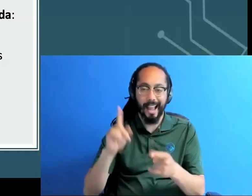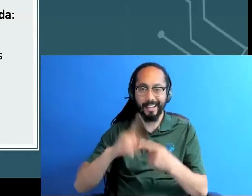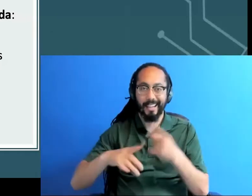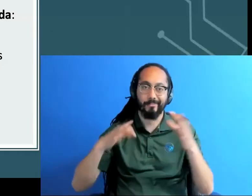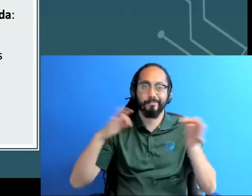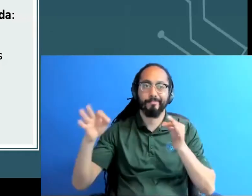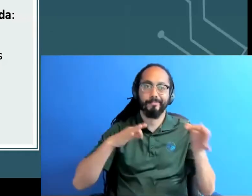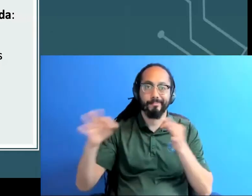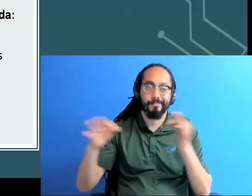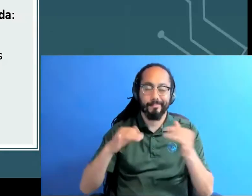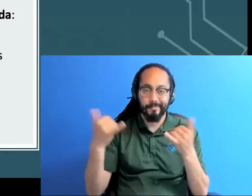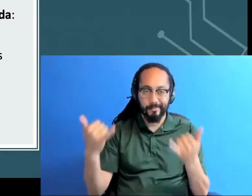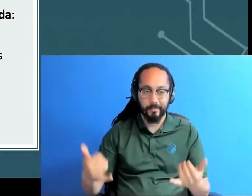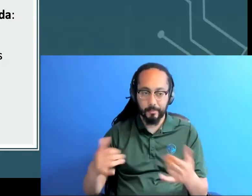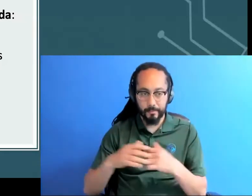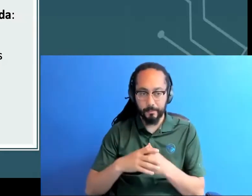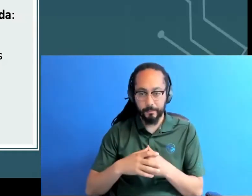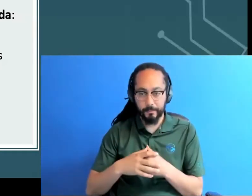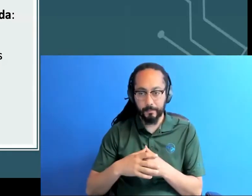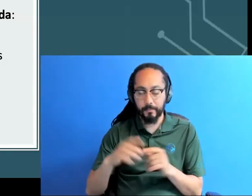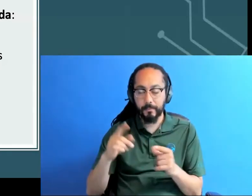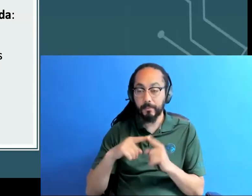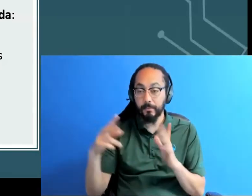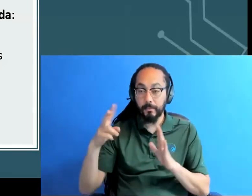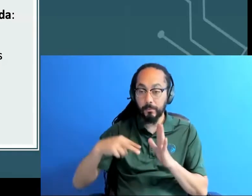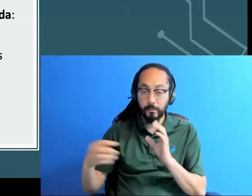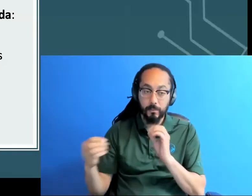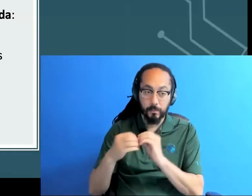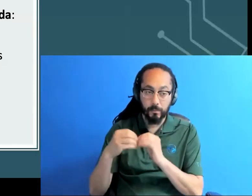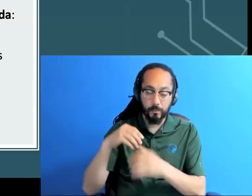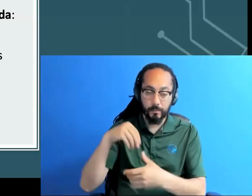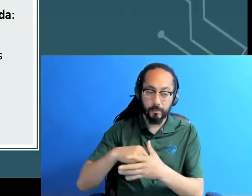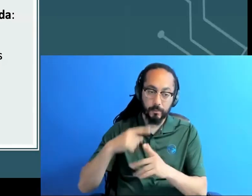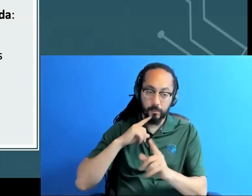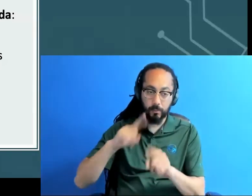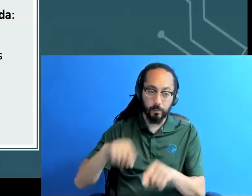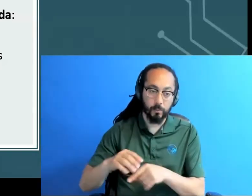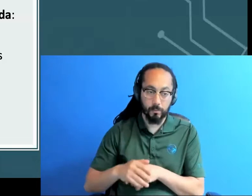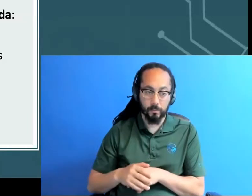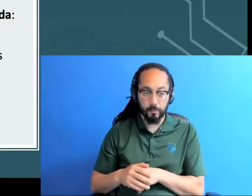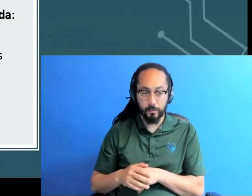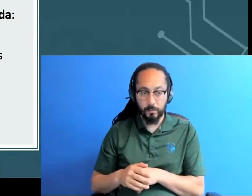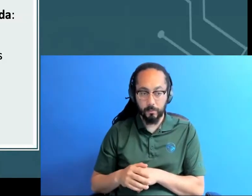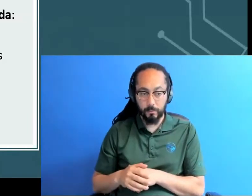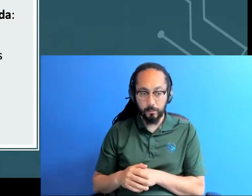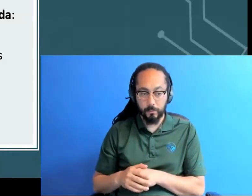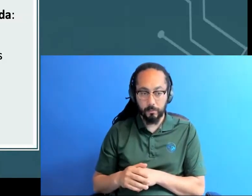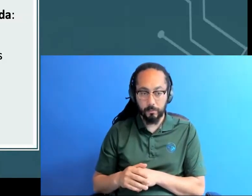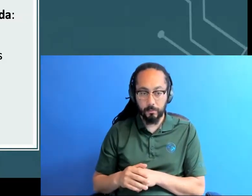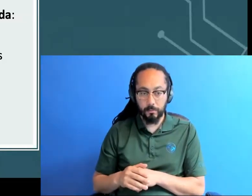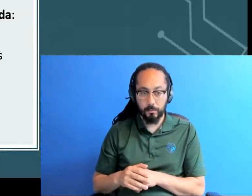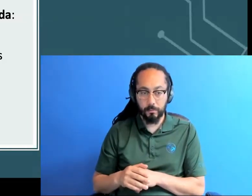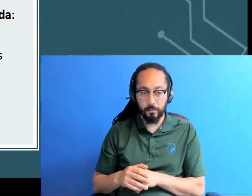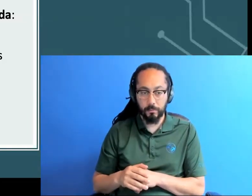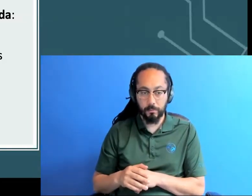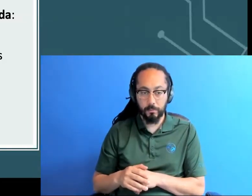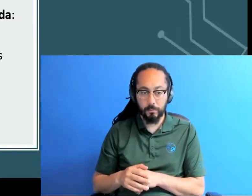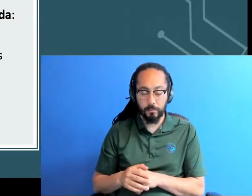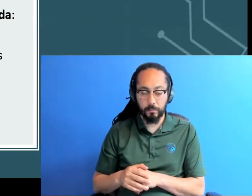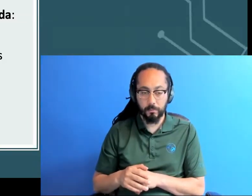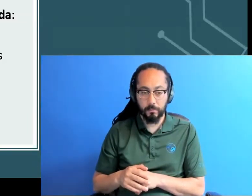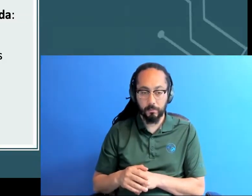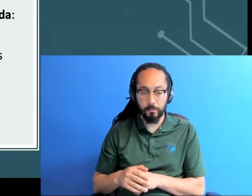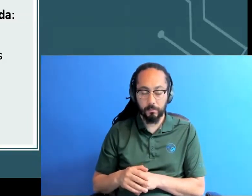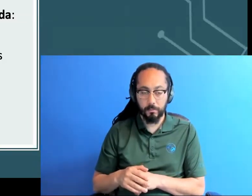this short period of time, but you can read more about it in the report, as well as hear from them, and